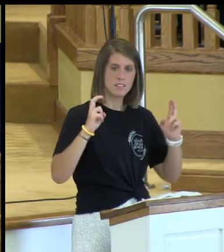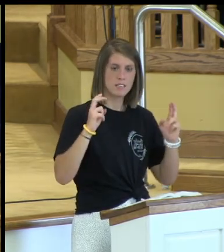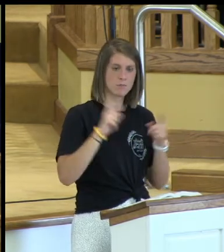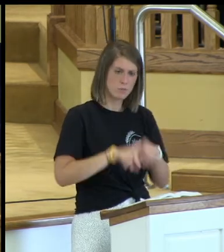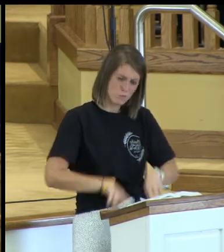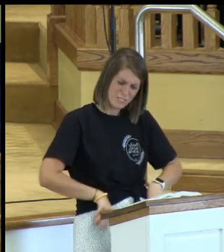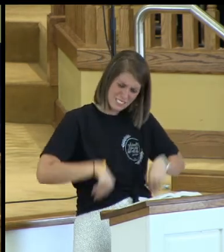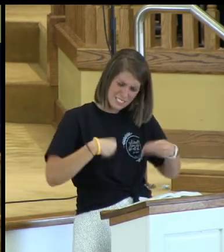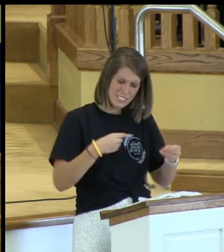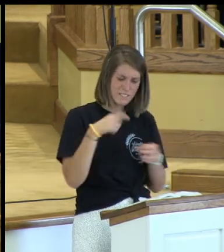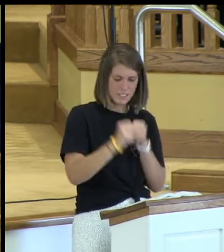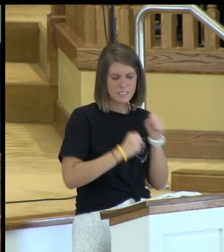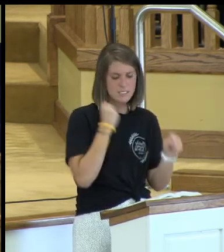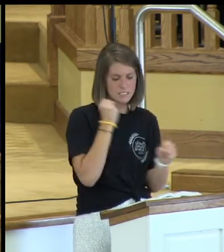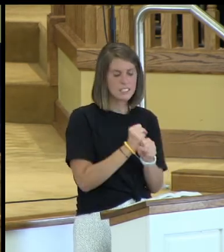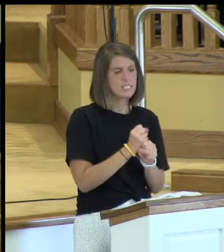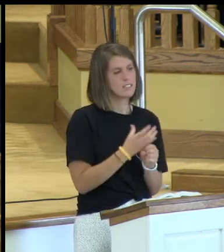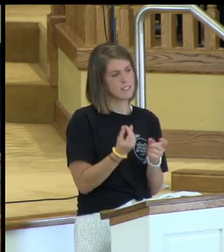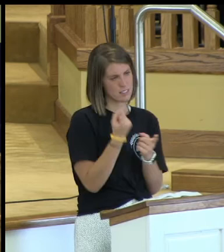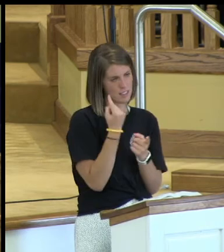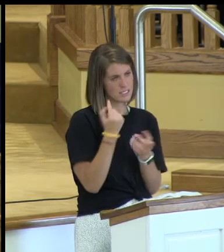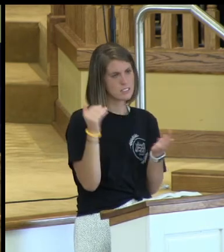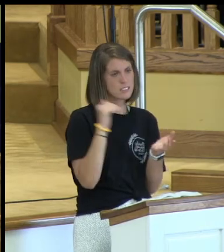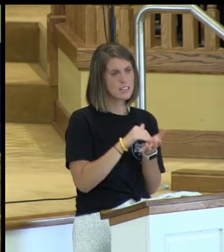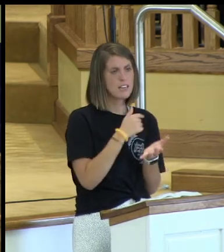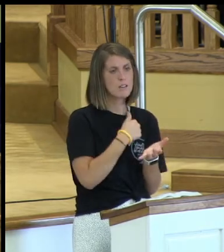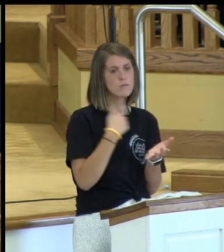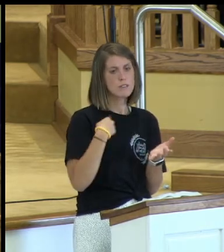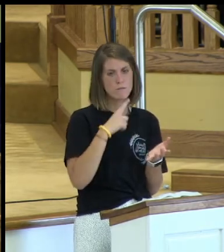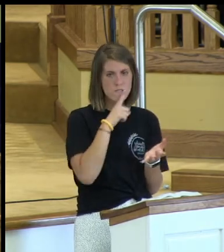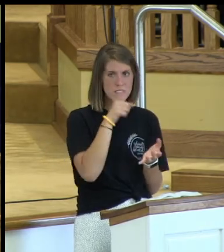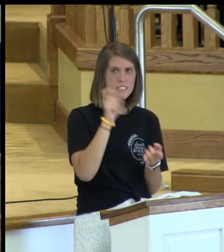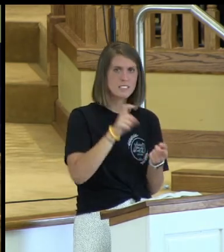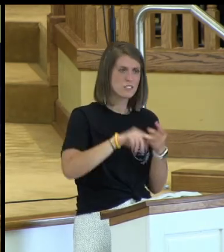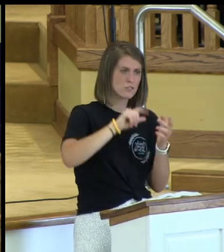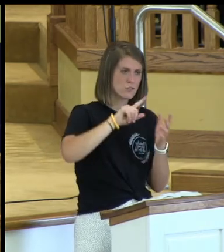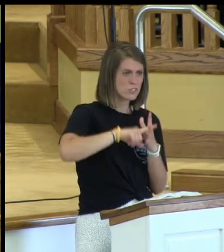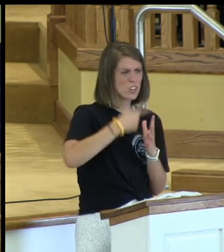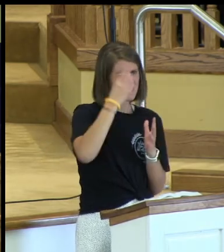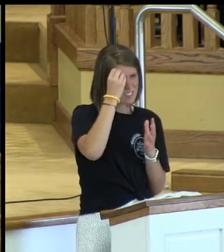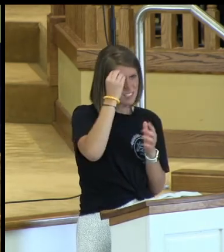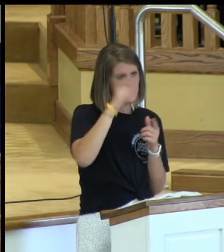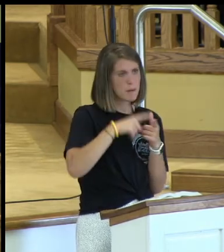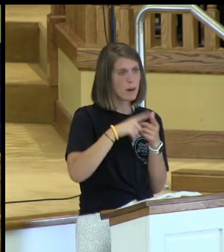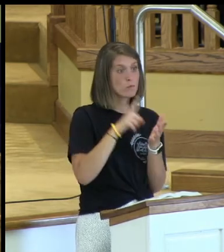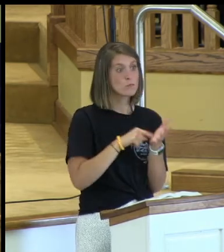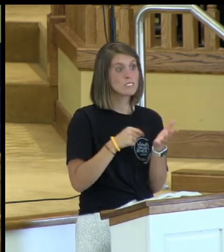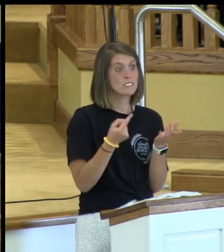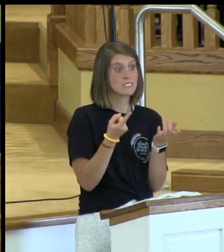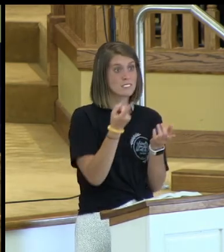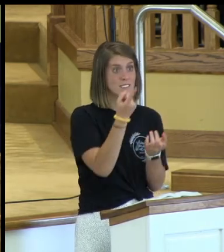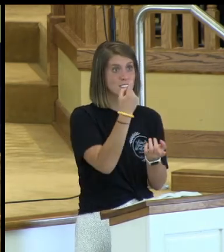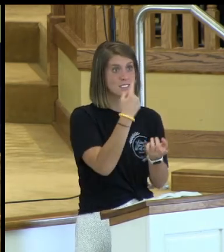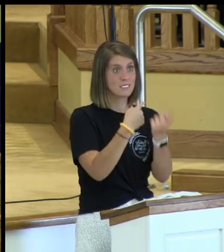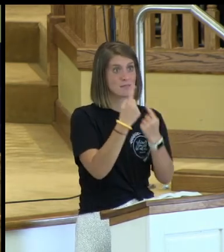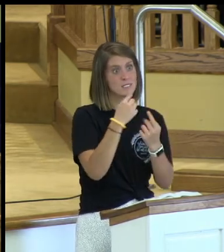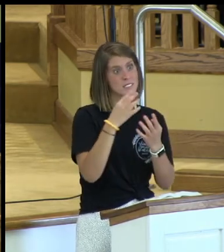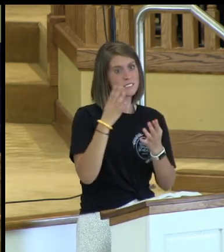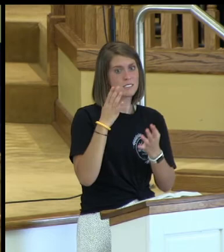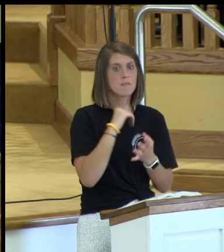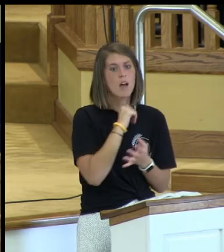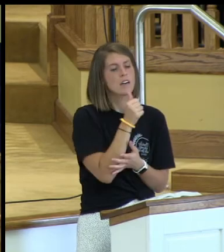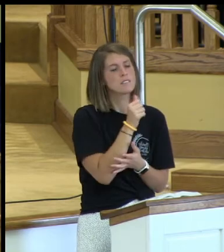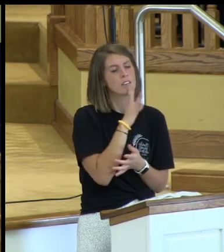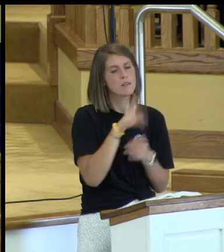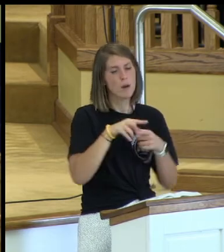to give this year, and last year it was again. And we really need to start thinking about what's coming. And when I say what's coming, I'm not talking